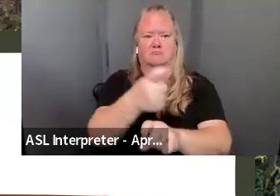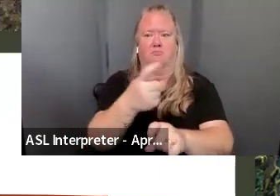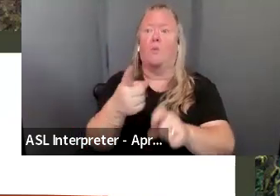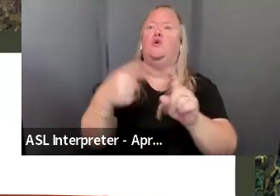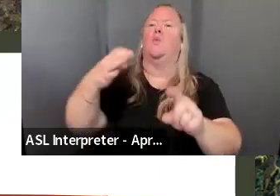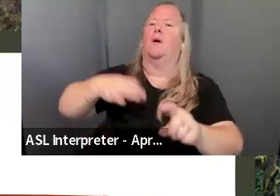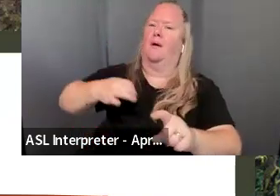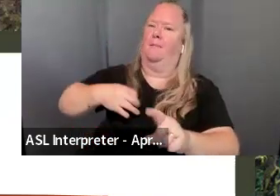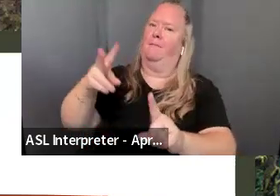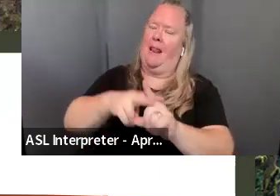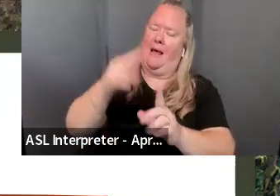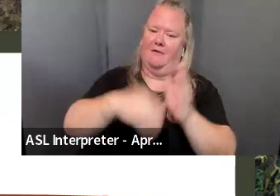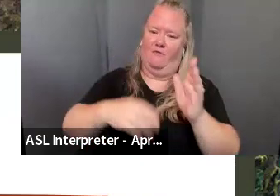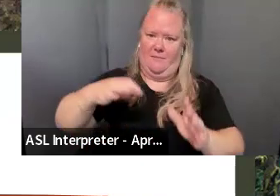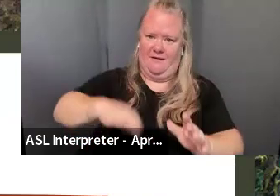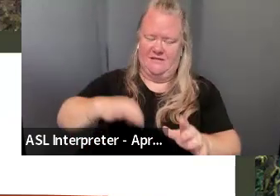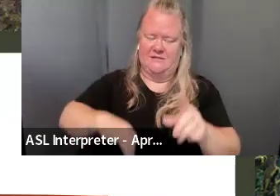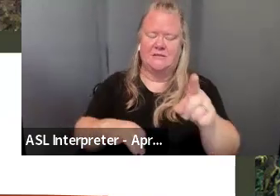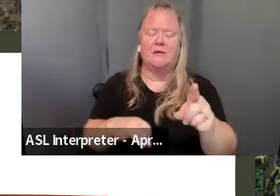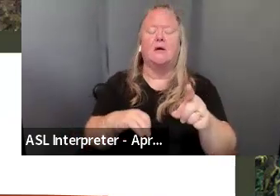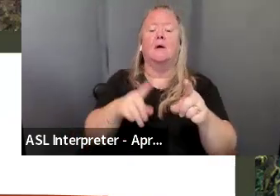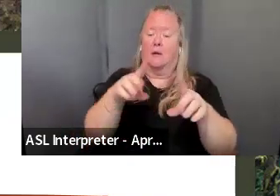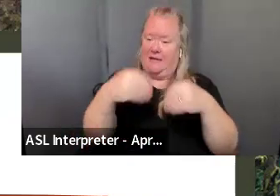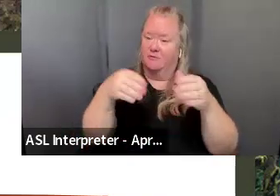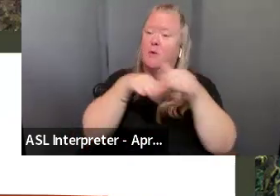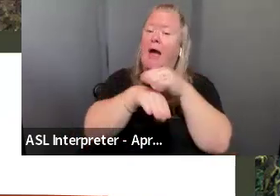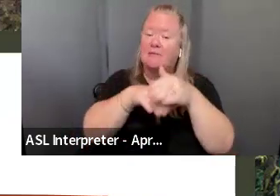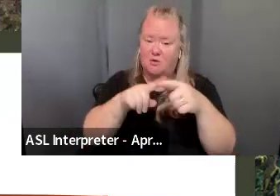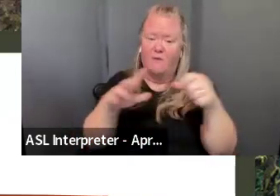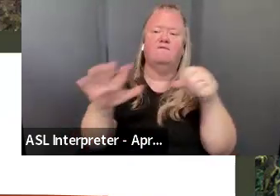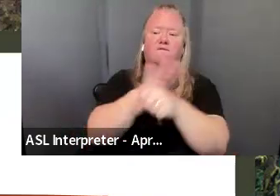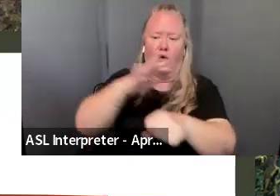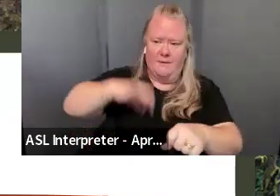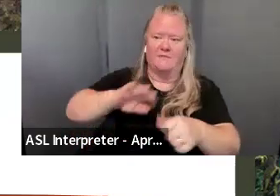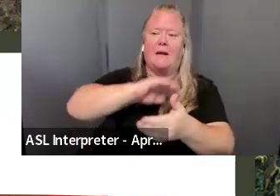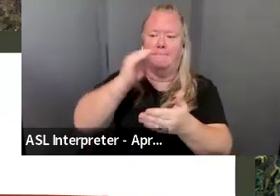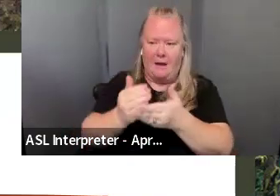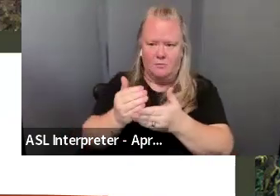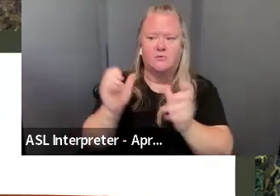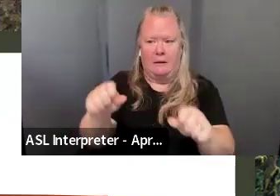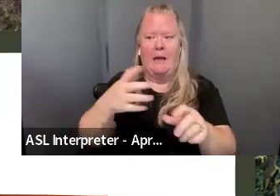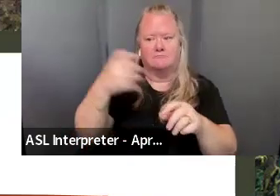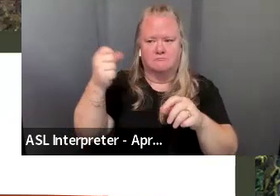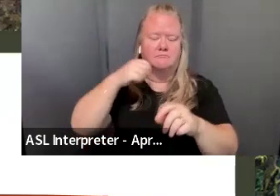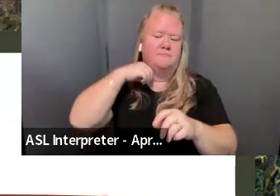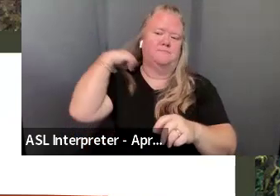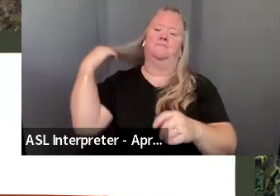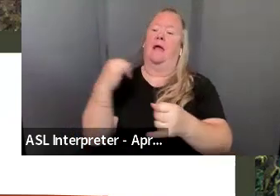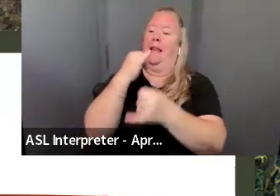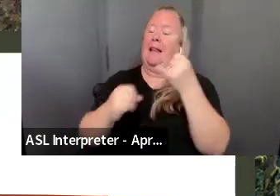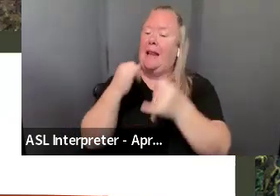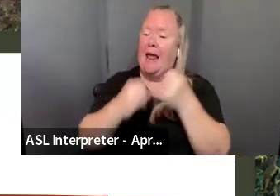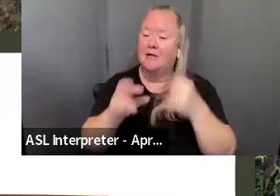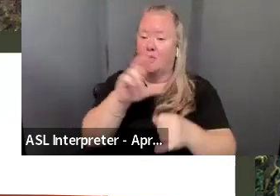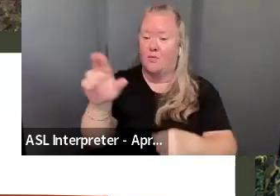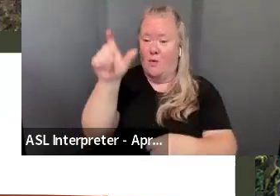benefits. And this pathway also earns you access to that full benefit amount. And lastly, on